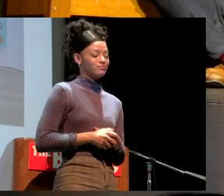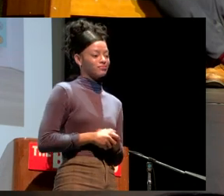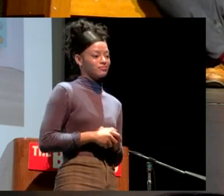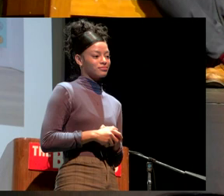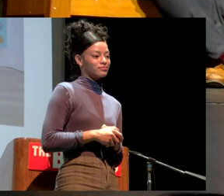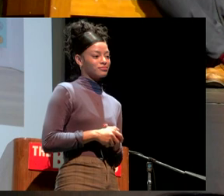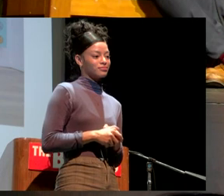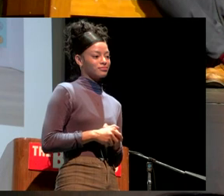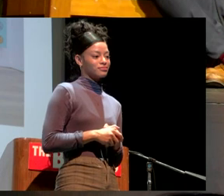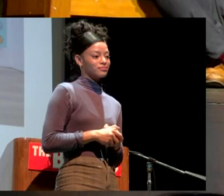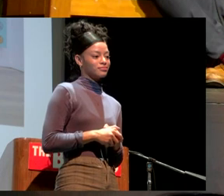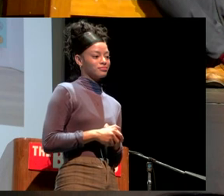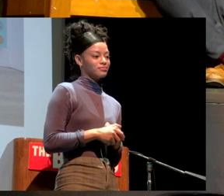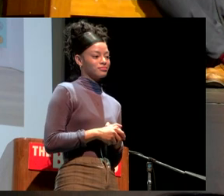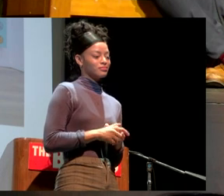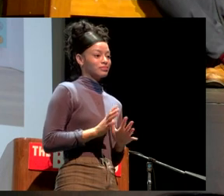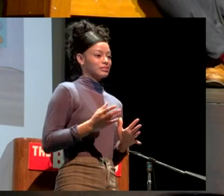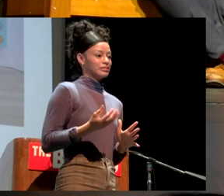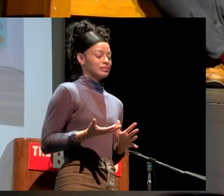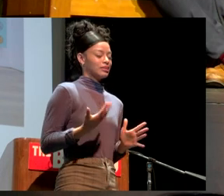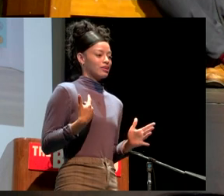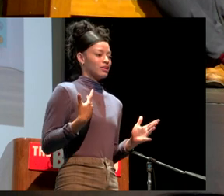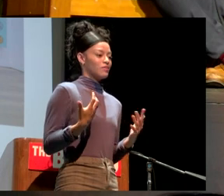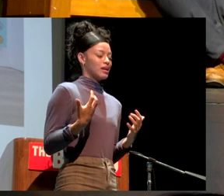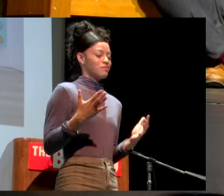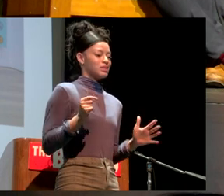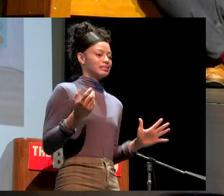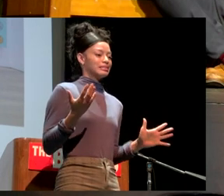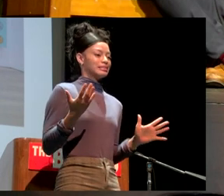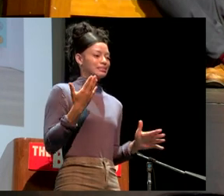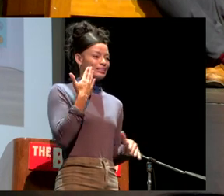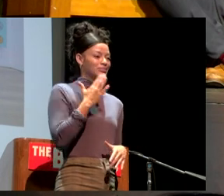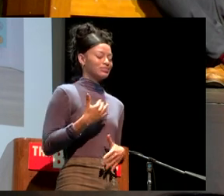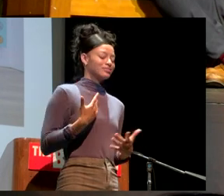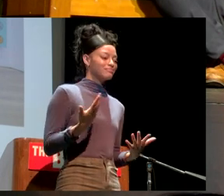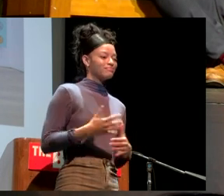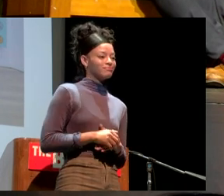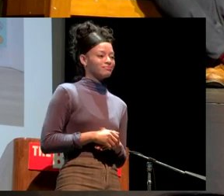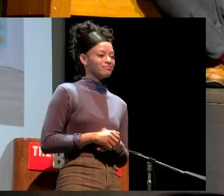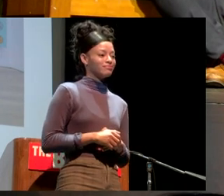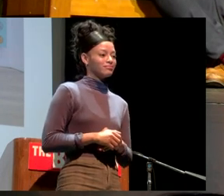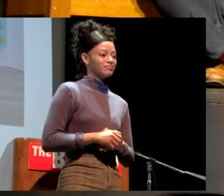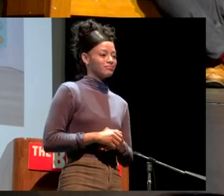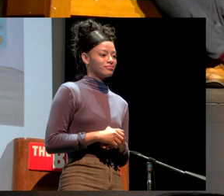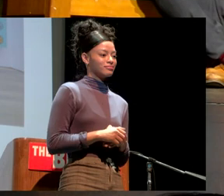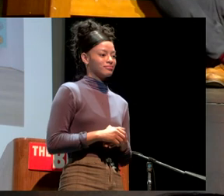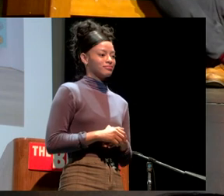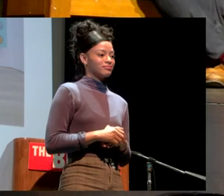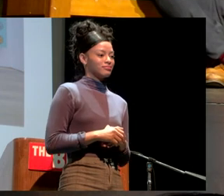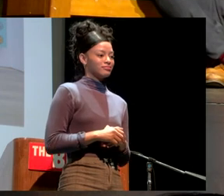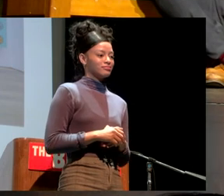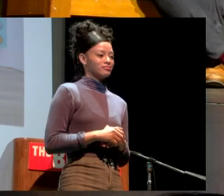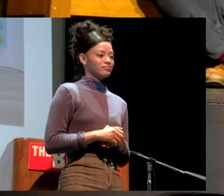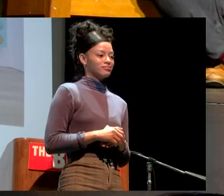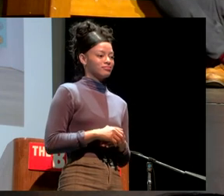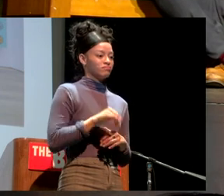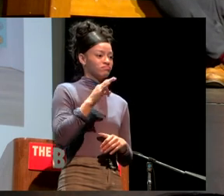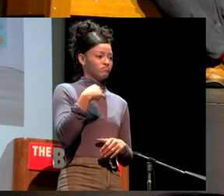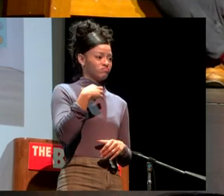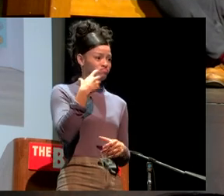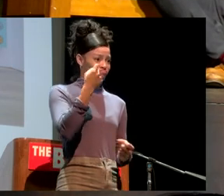technology. So they can go back home. Okay. Yeah, yeah, yeah, yeah. Exactly. Yeah, okay.